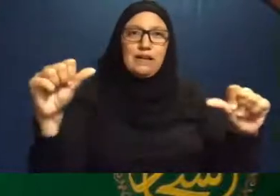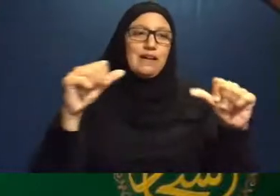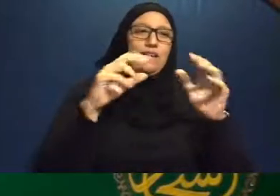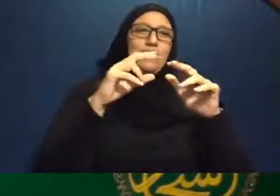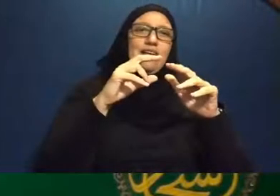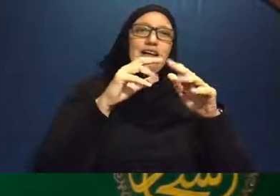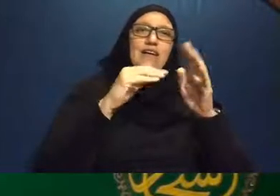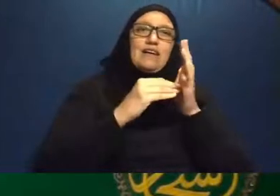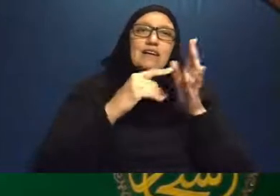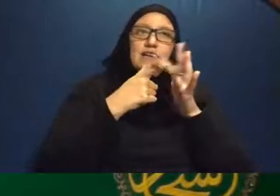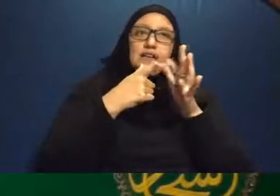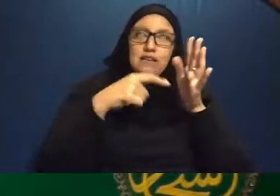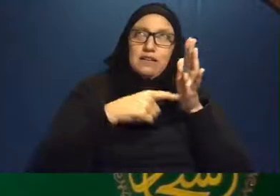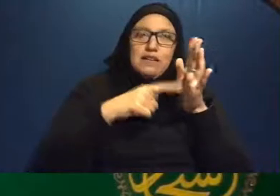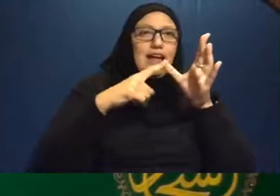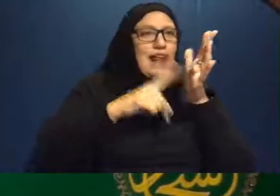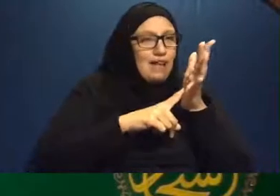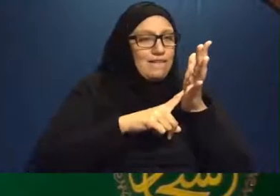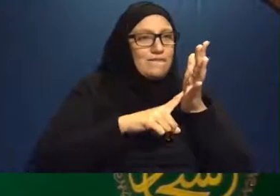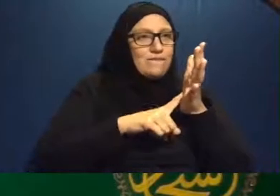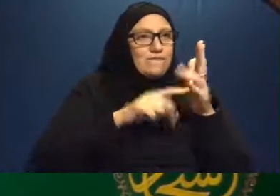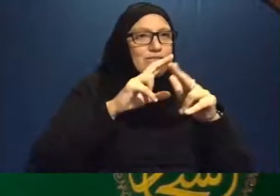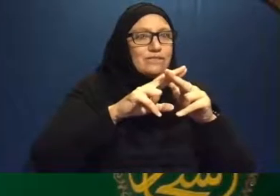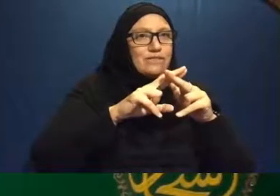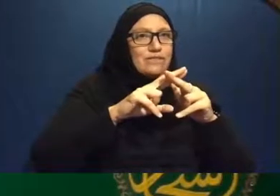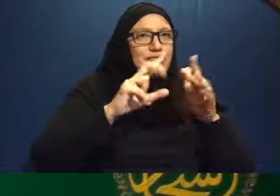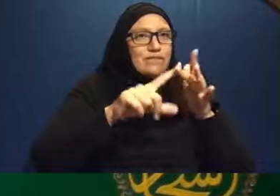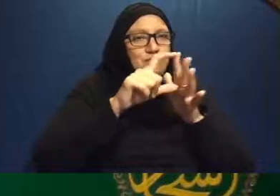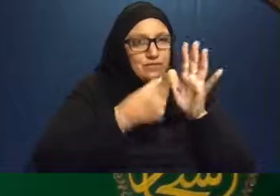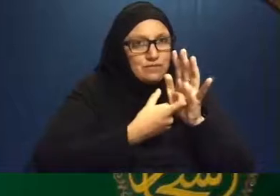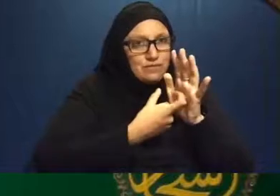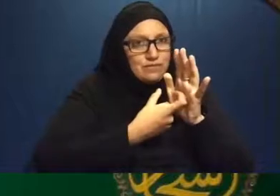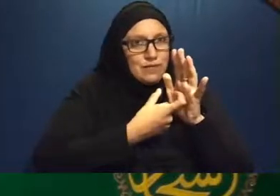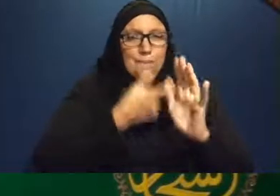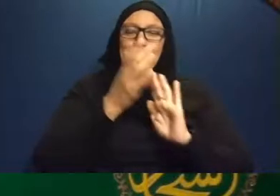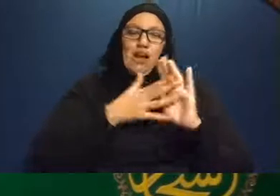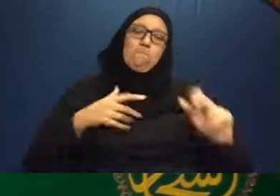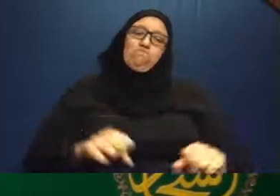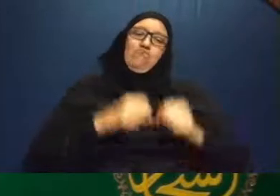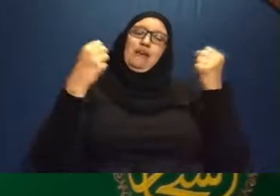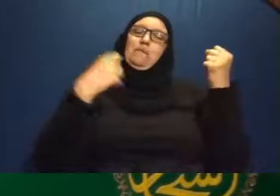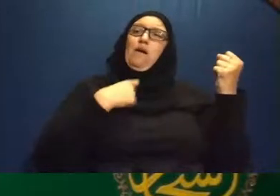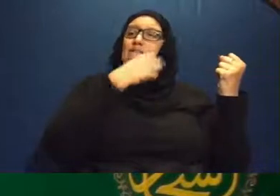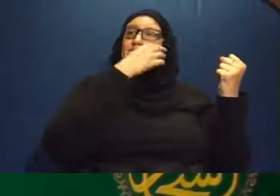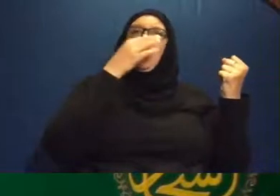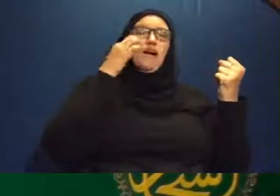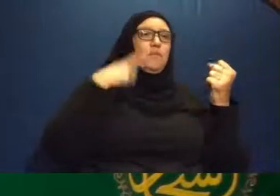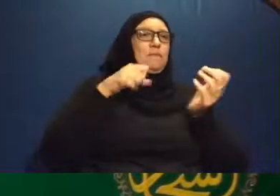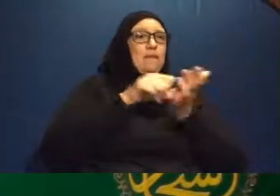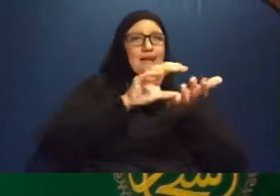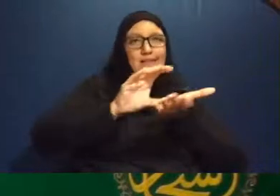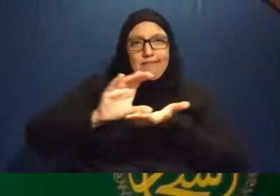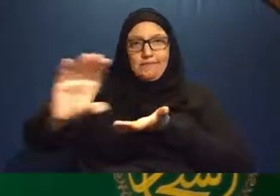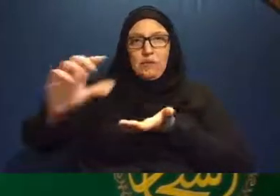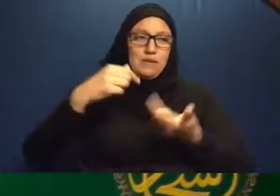meaning that I break my fast with this charity. The calculation is the following, that I need to calculate